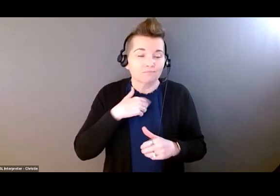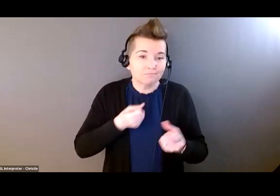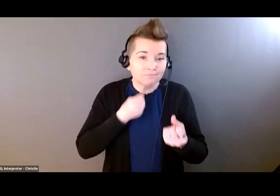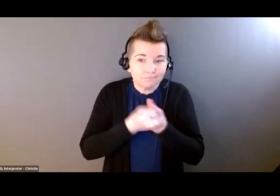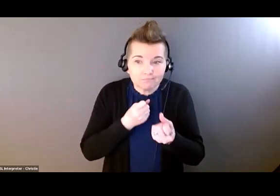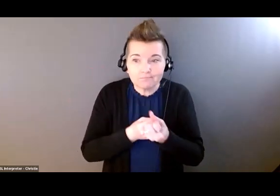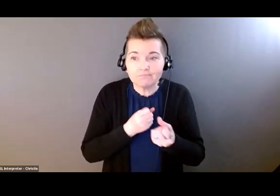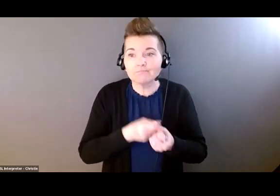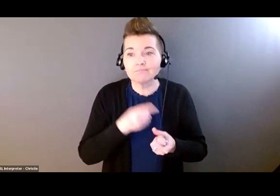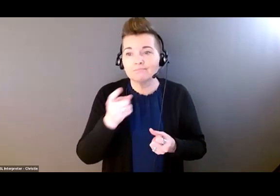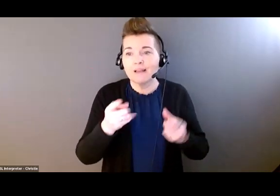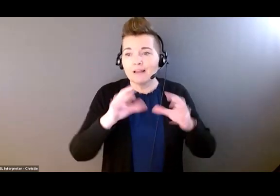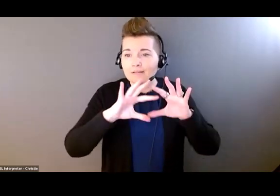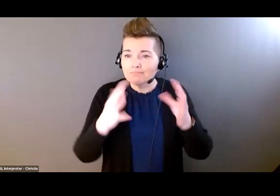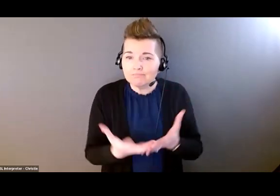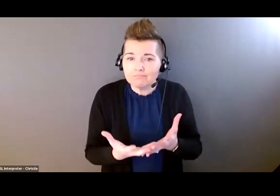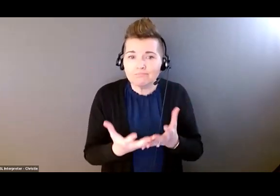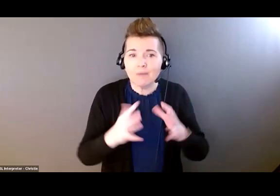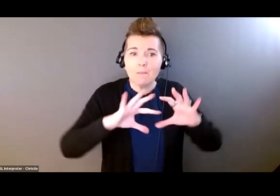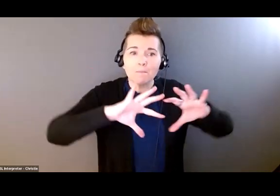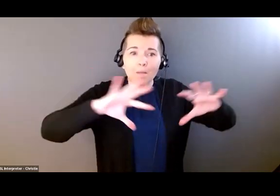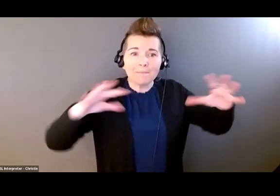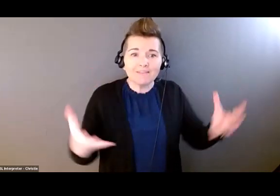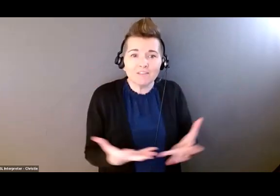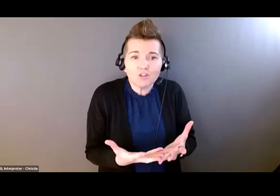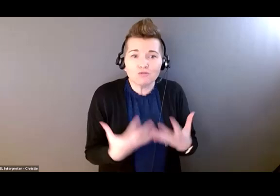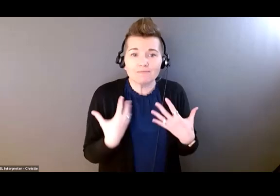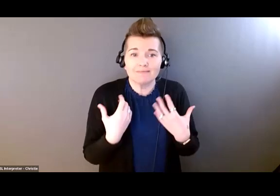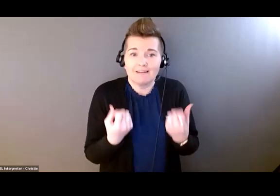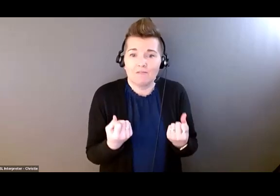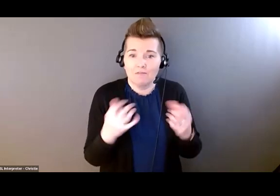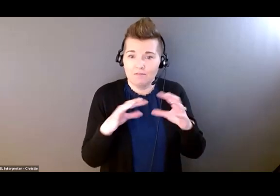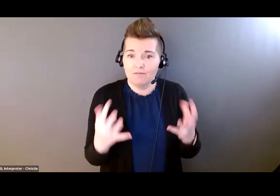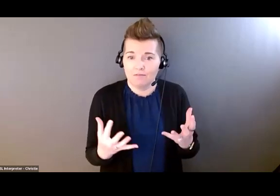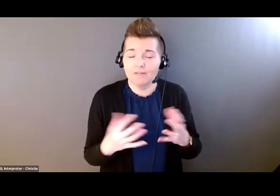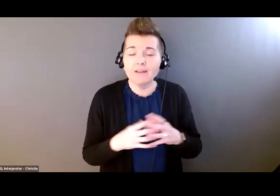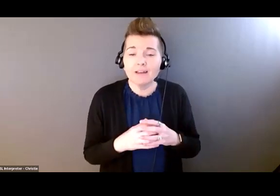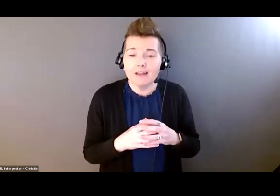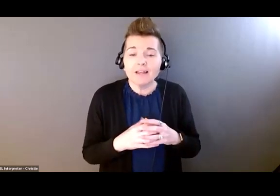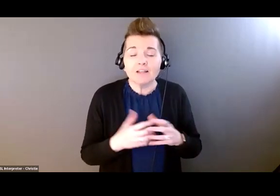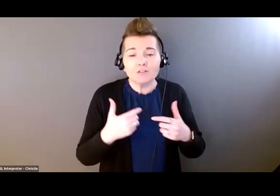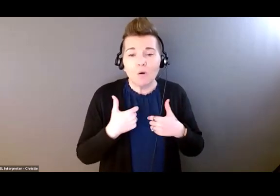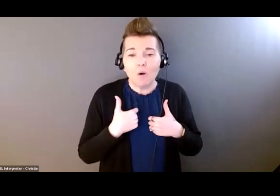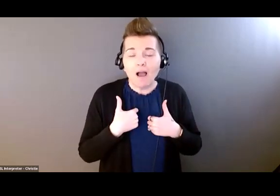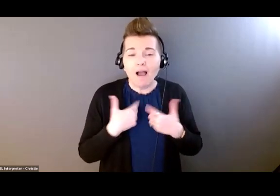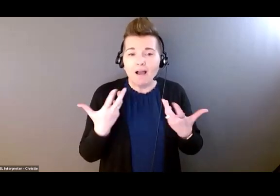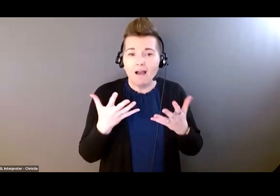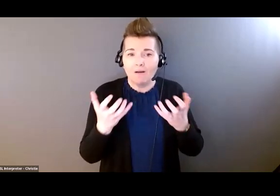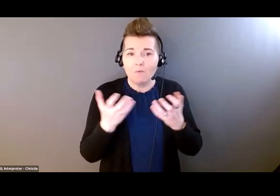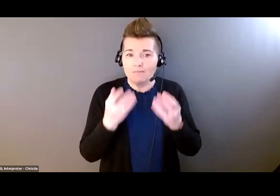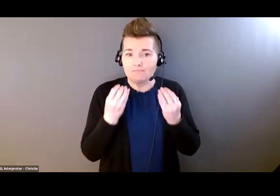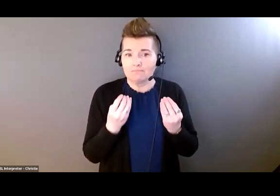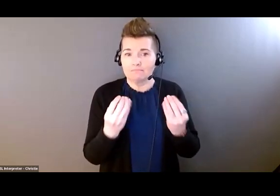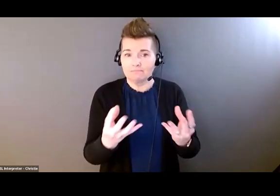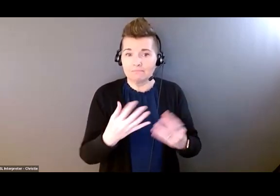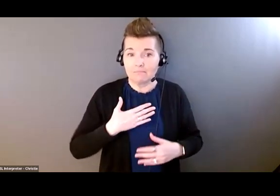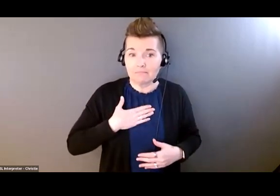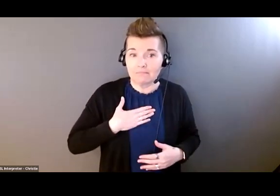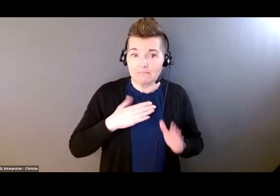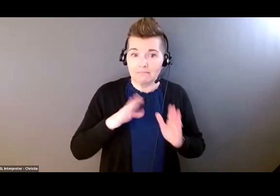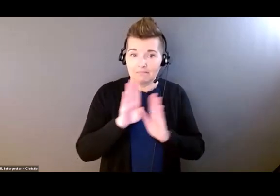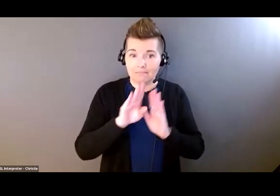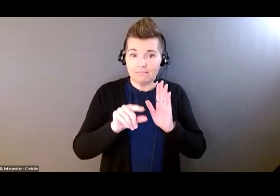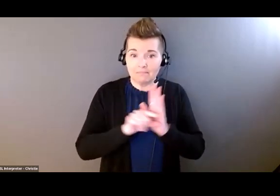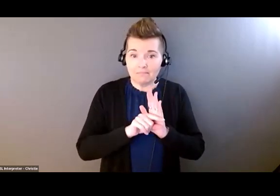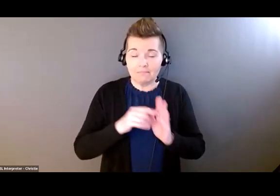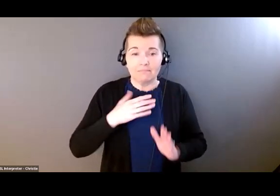work. I'm also involved with supporting pan-Canadian initiatives in equity as well as population health. And I find that I